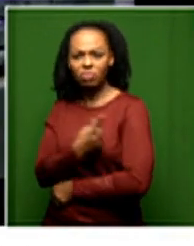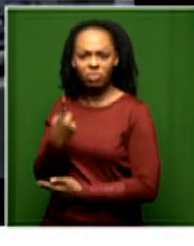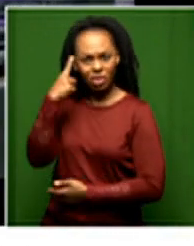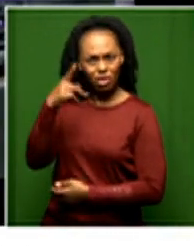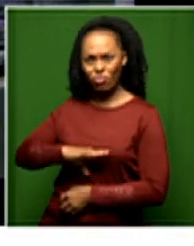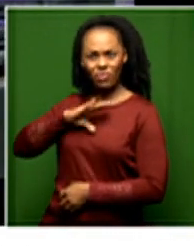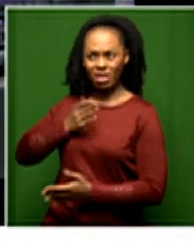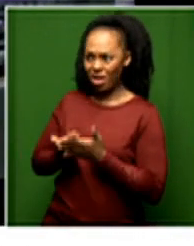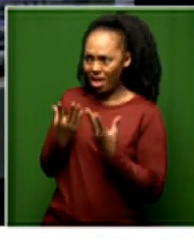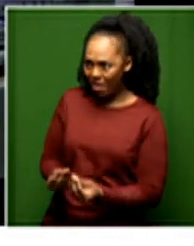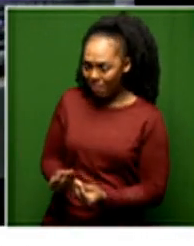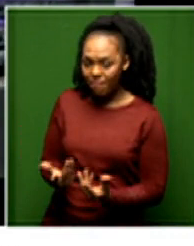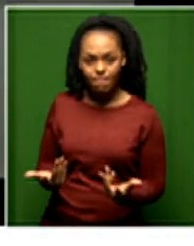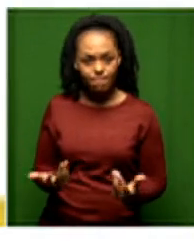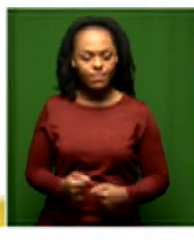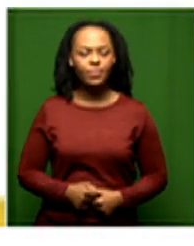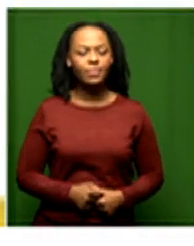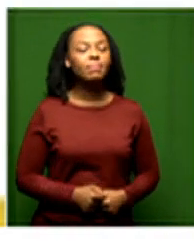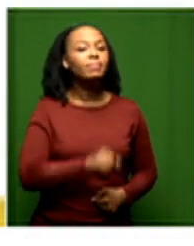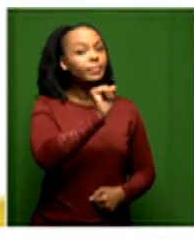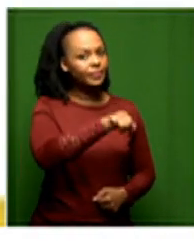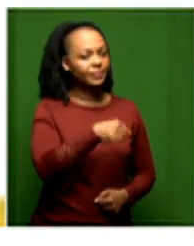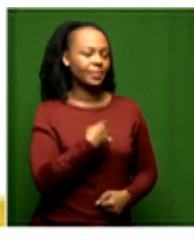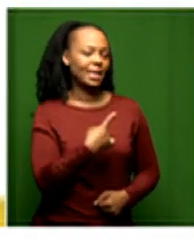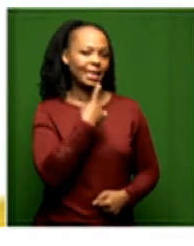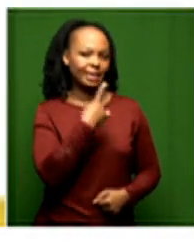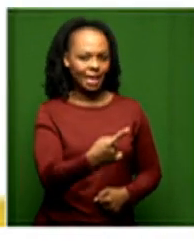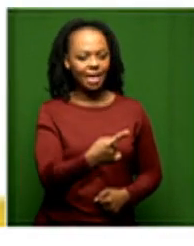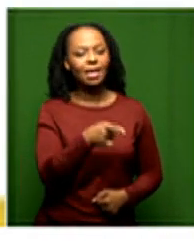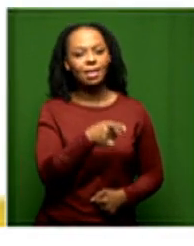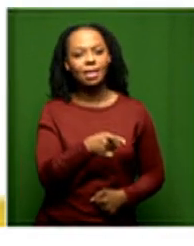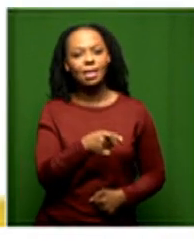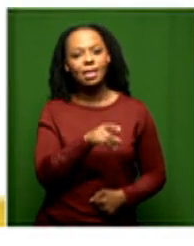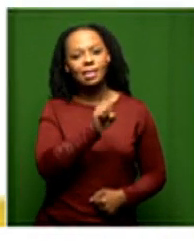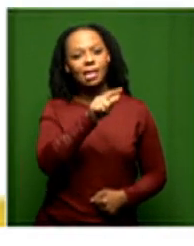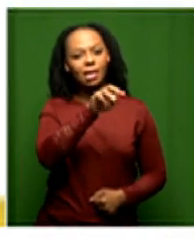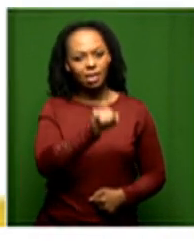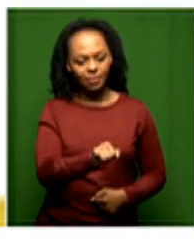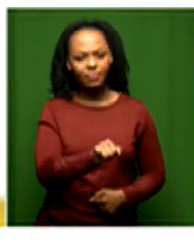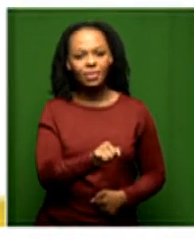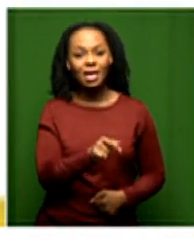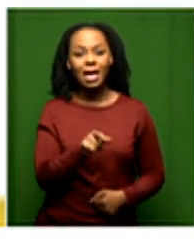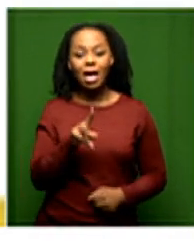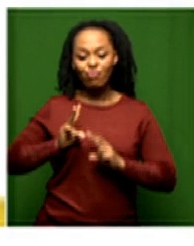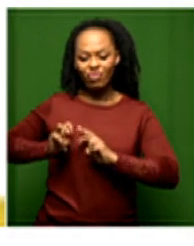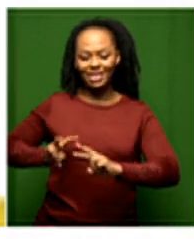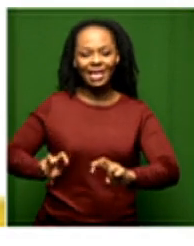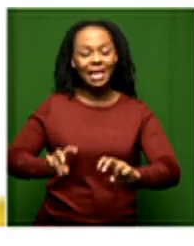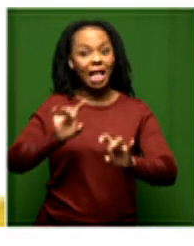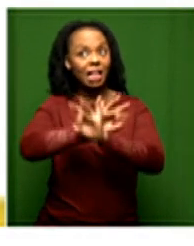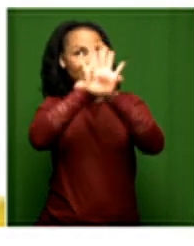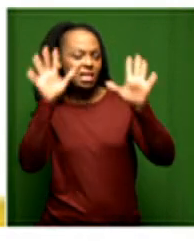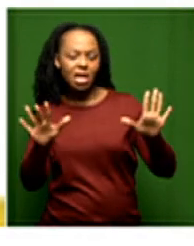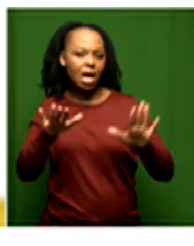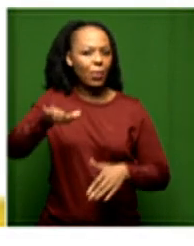Well, that is exactly what I was saying, Sakina, that the study has not been peer-reviewed, so it would